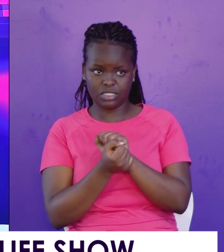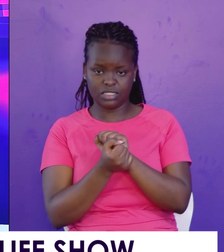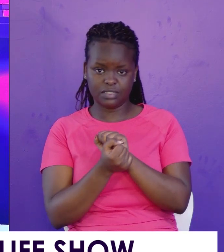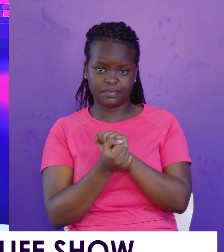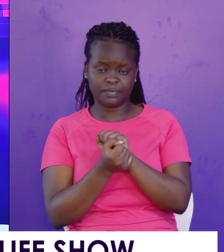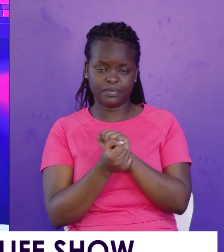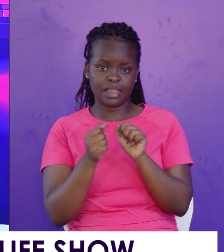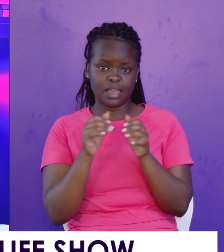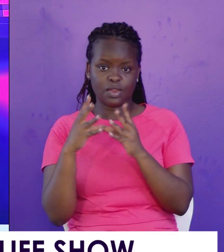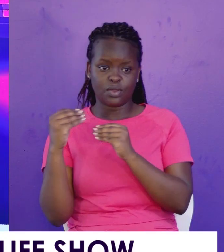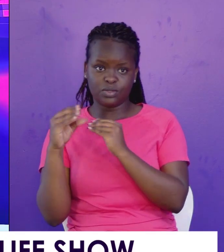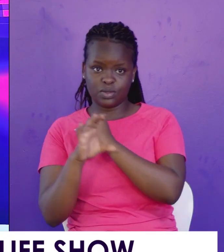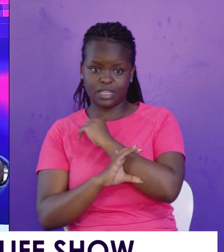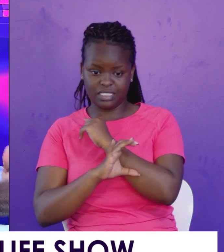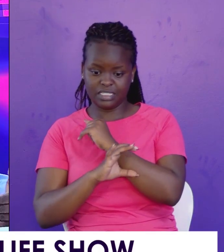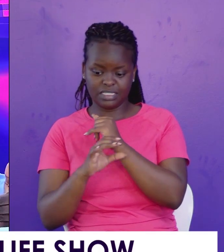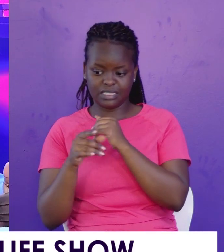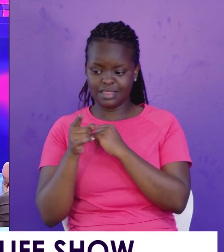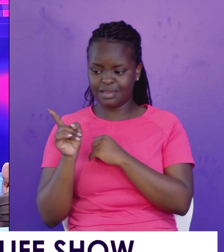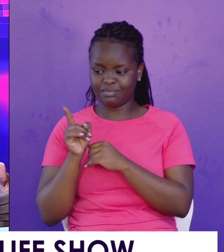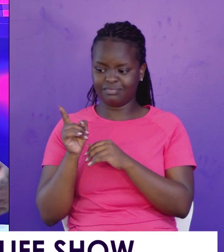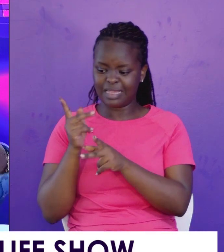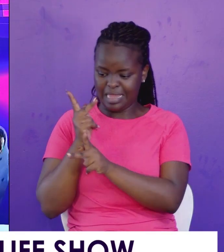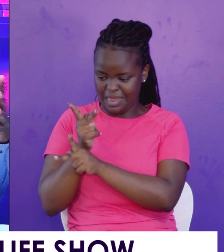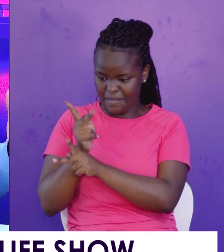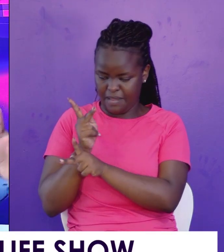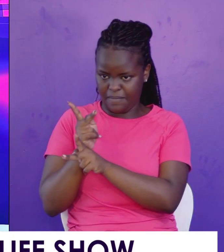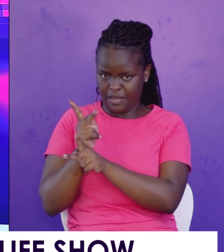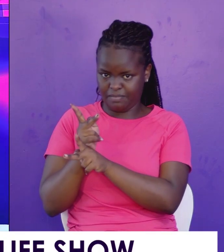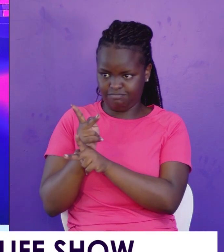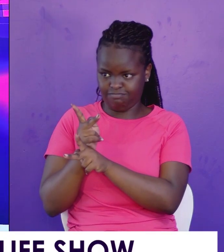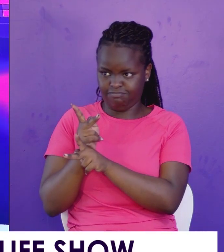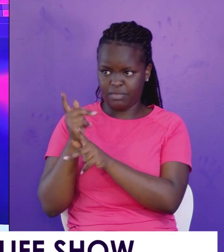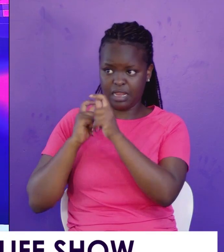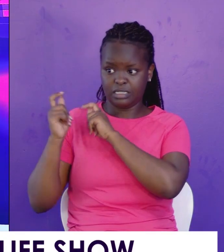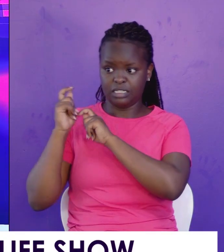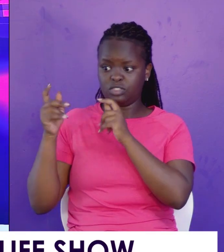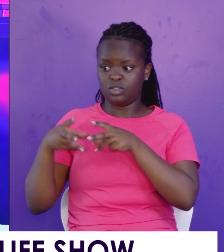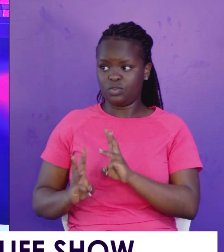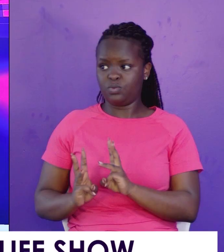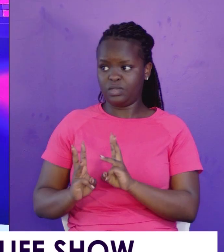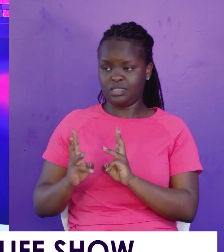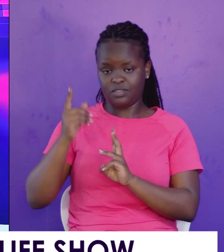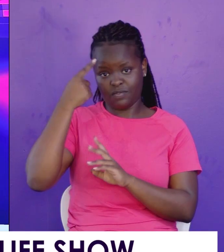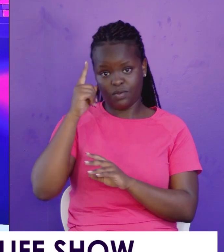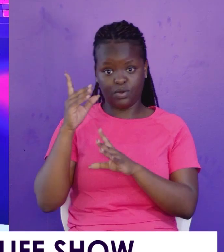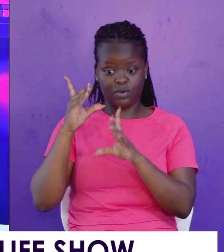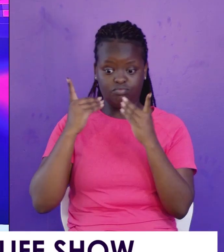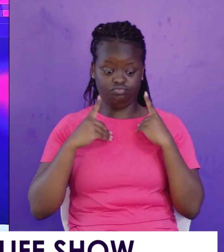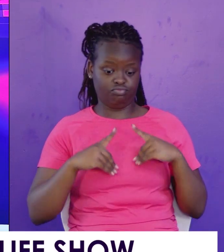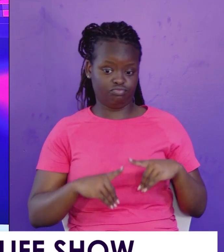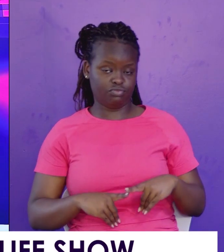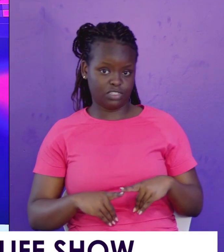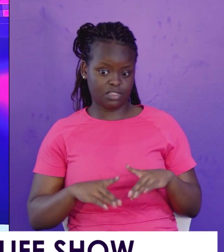find that they're still retaining some of those, call it traditional ways of dressing, traditional ways